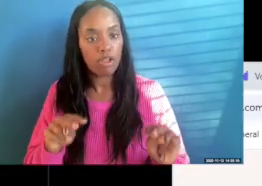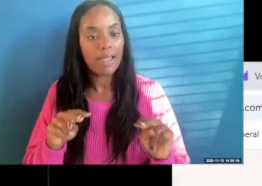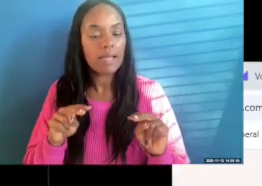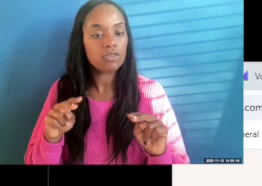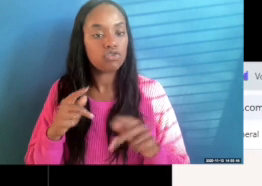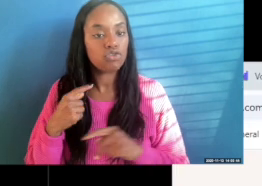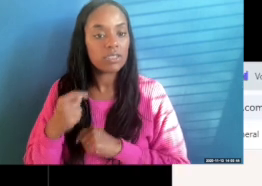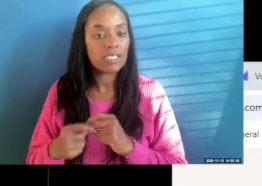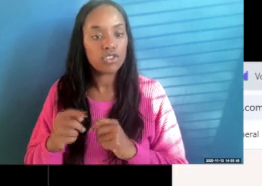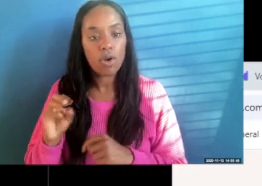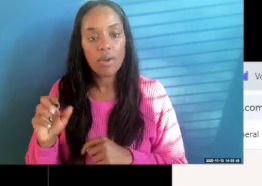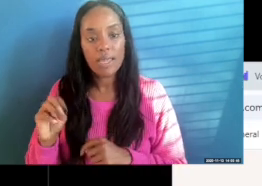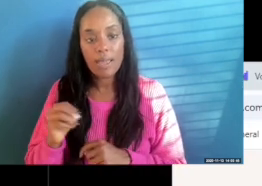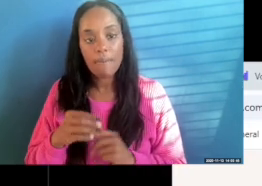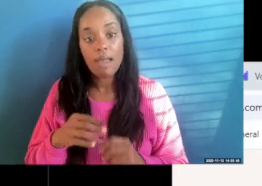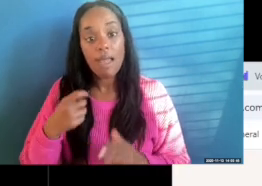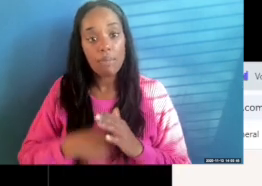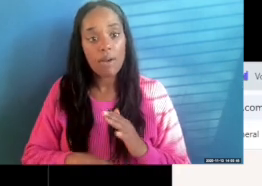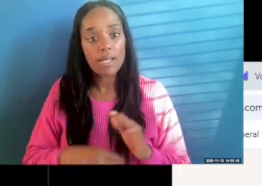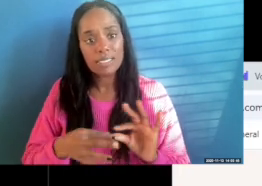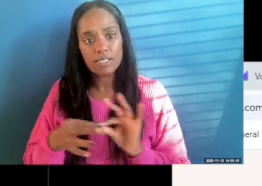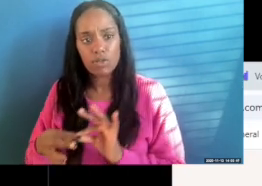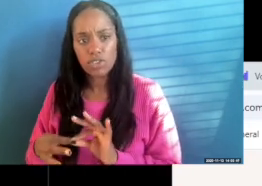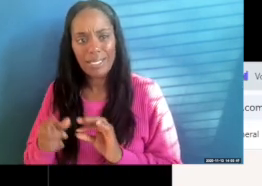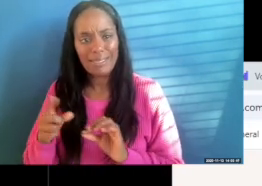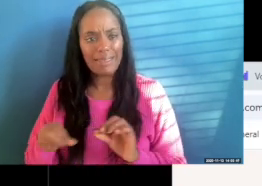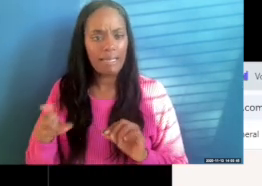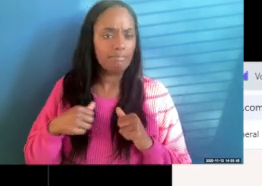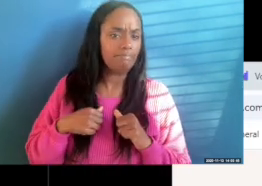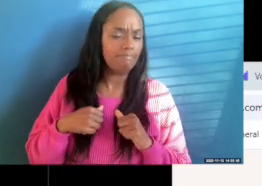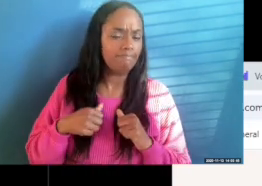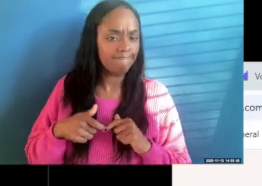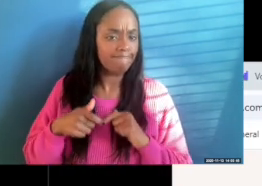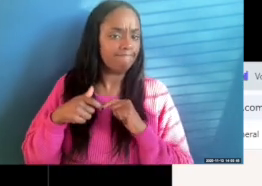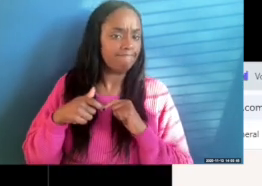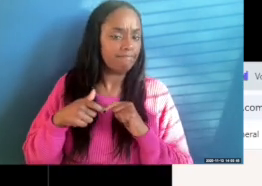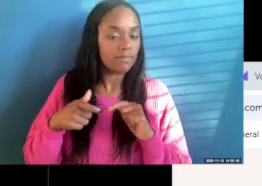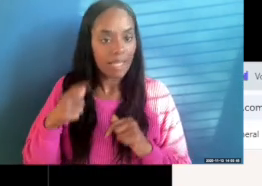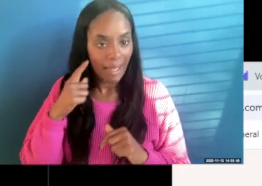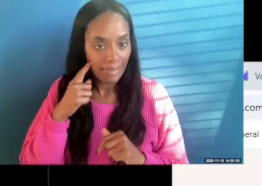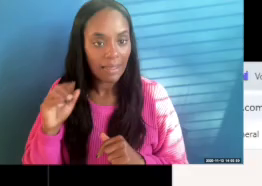uncertainty out there around whether the trucks are going to be able to perform. We've seen a lot of data showing that they have been able